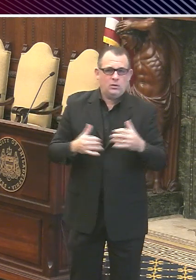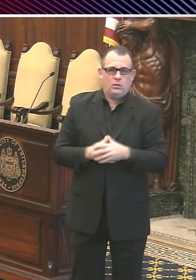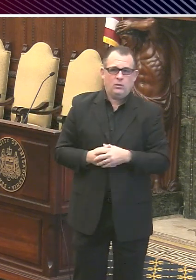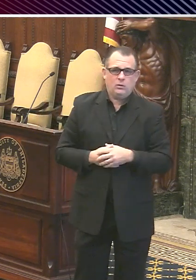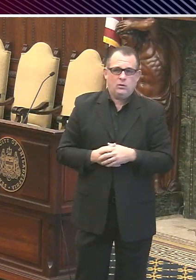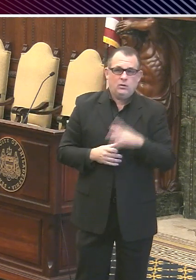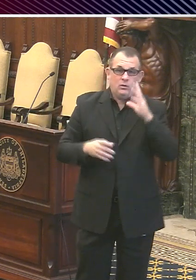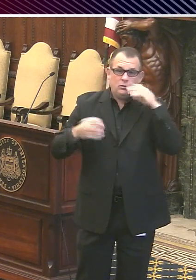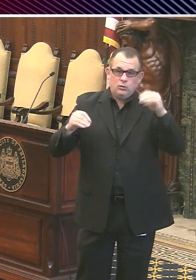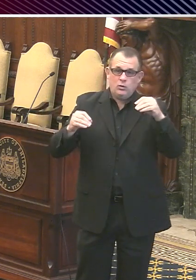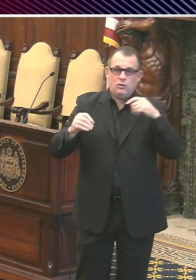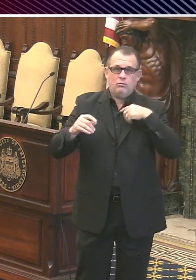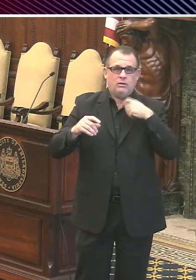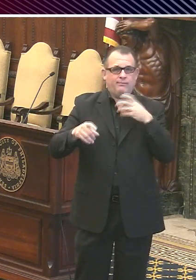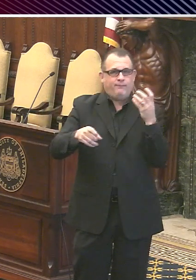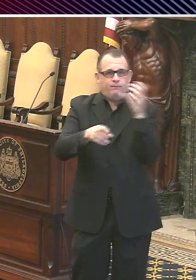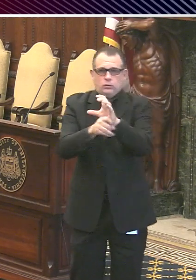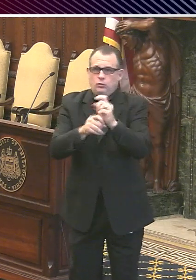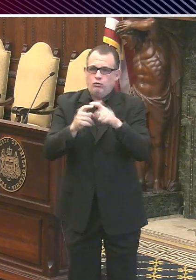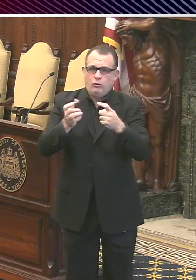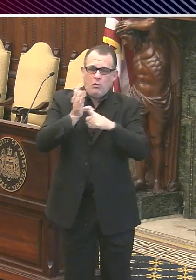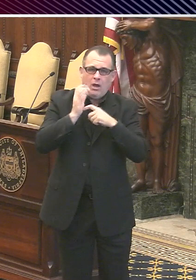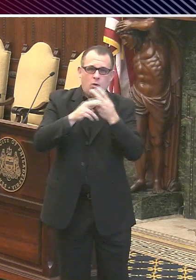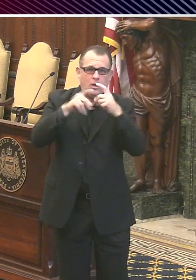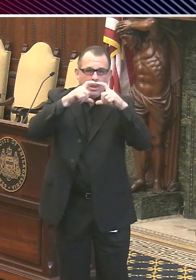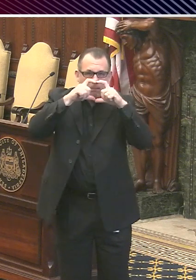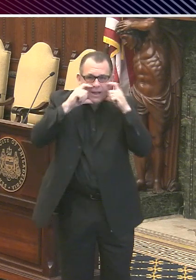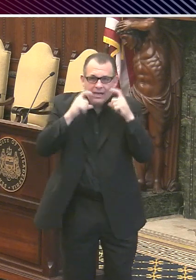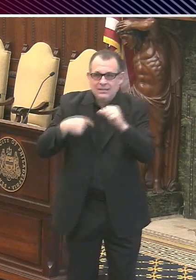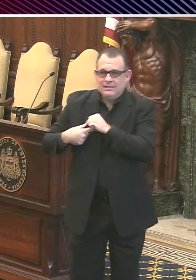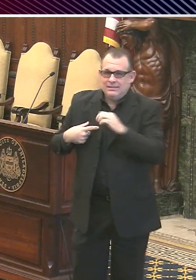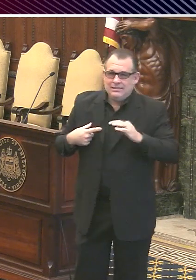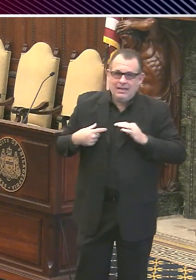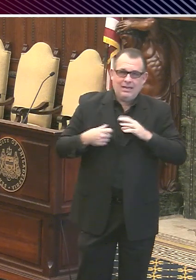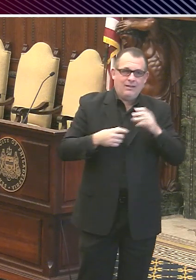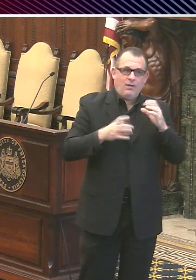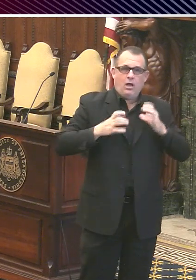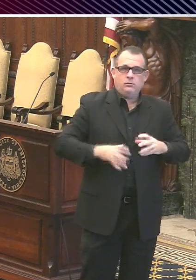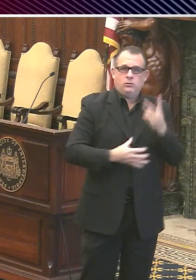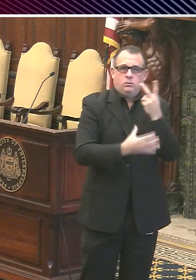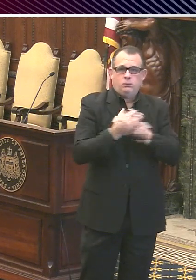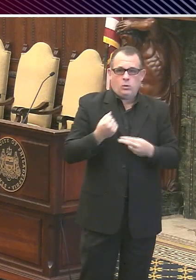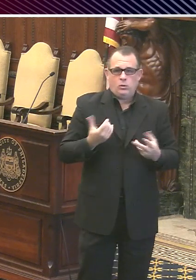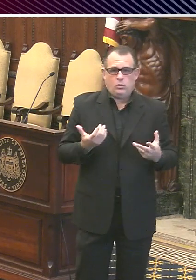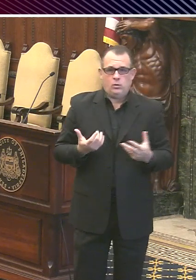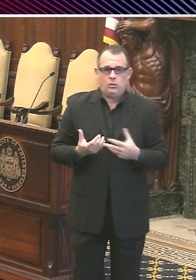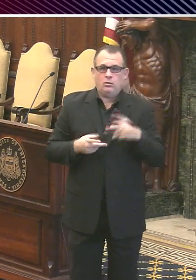mask use in their staff and in their customers. Don't serve or allow anyone to enter into these stores if they're not wearing a